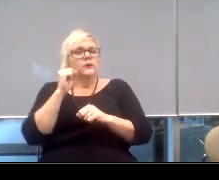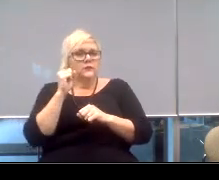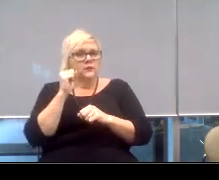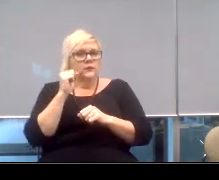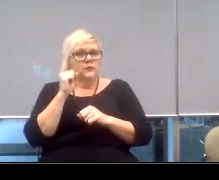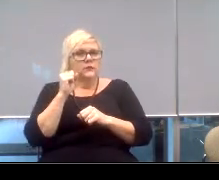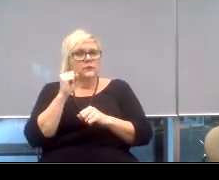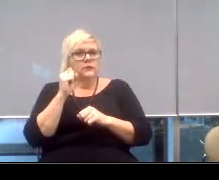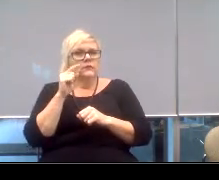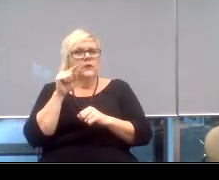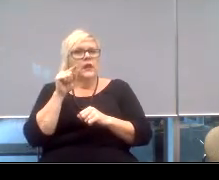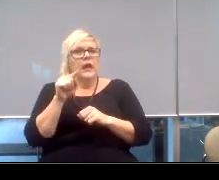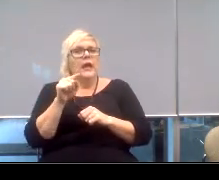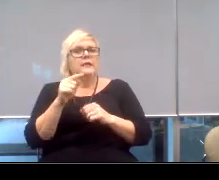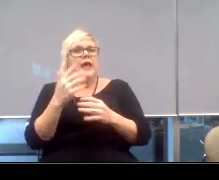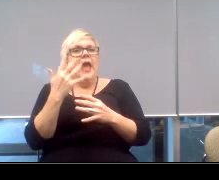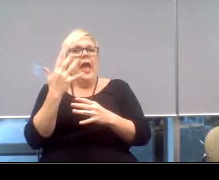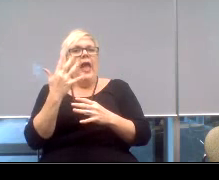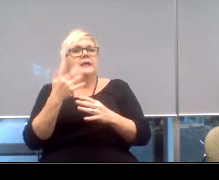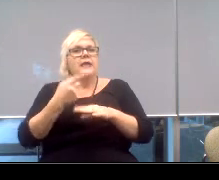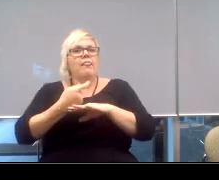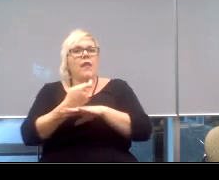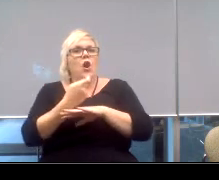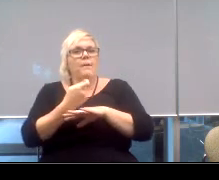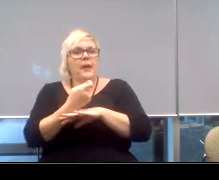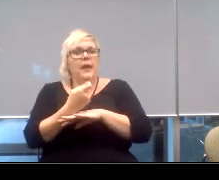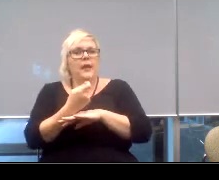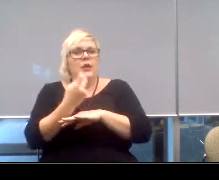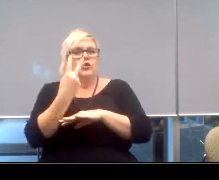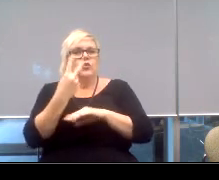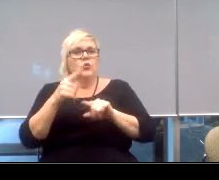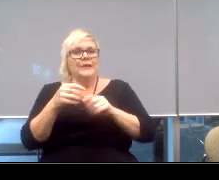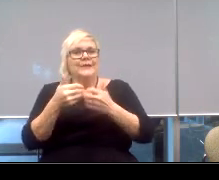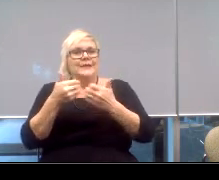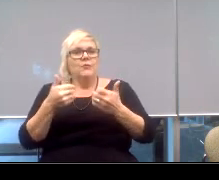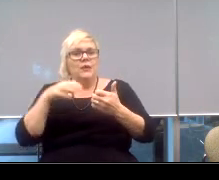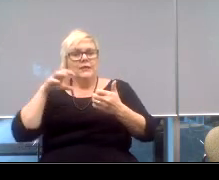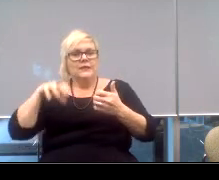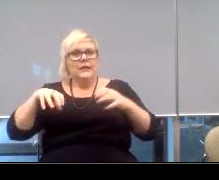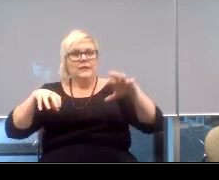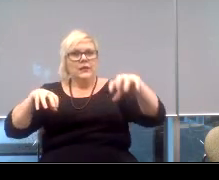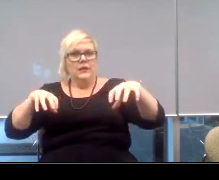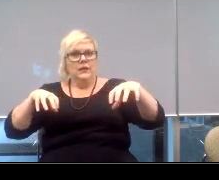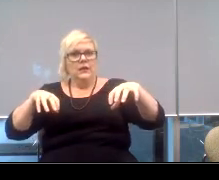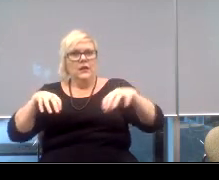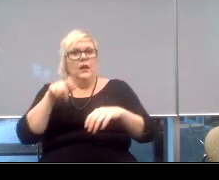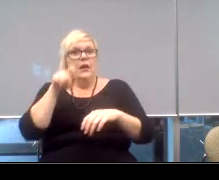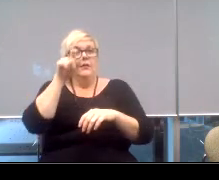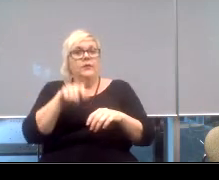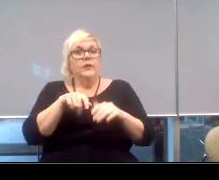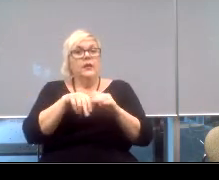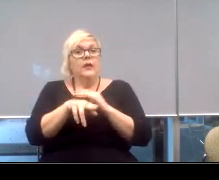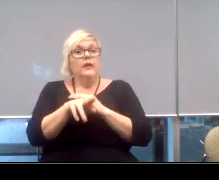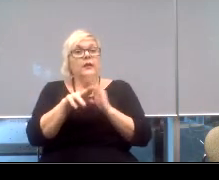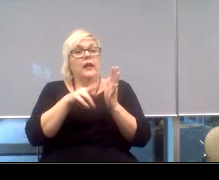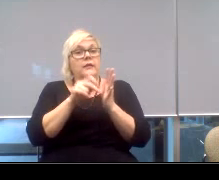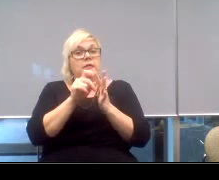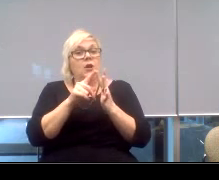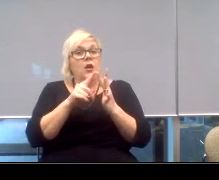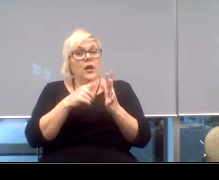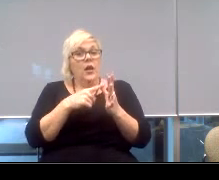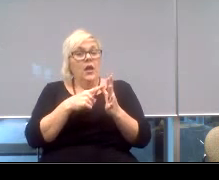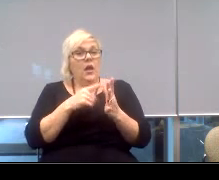clinical hand therapy consultation occurring between two centres. Participants and the NDIA are interested in the